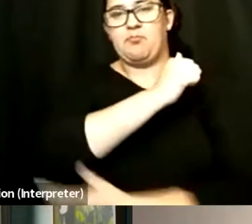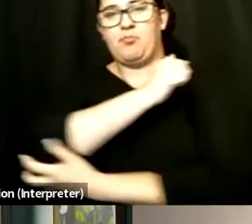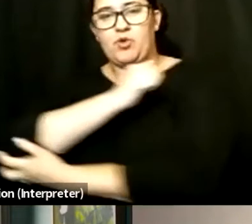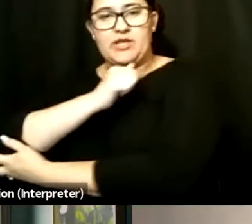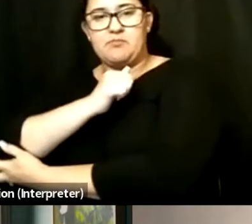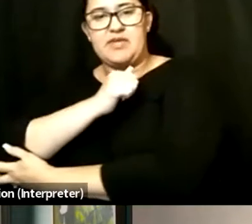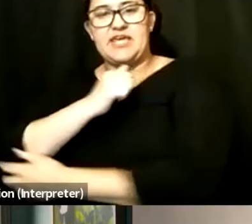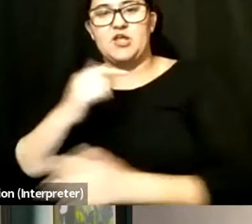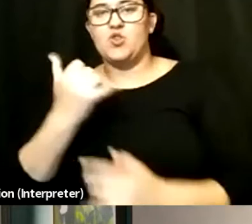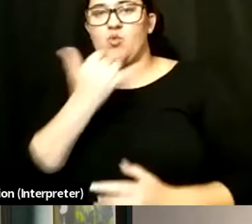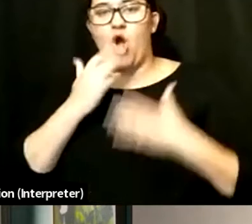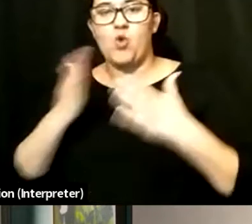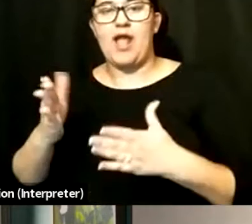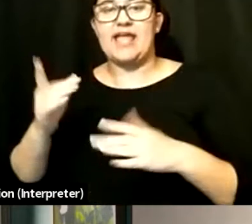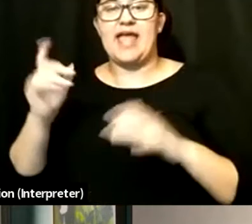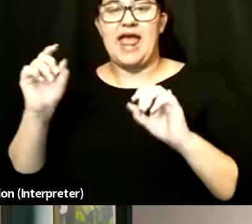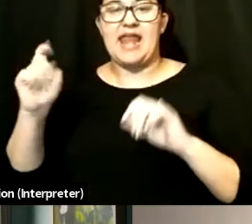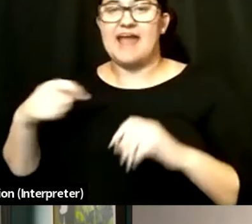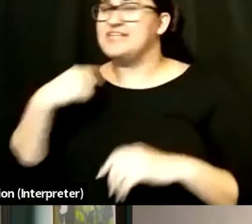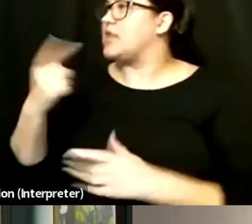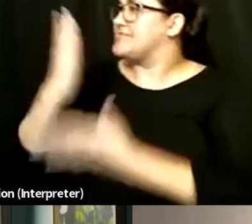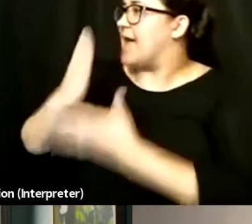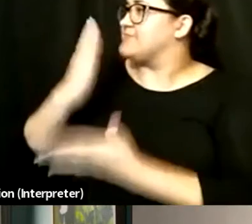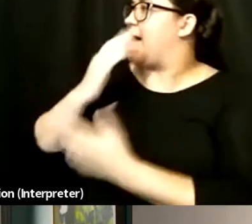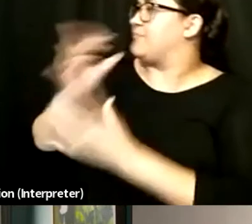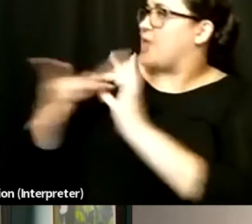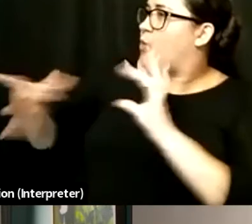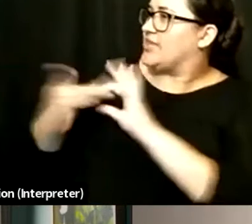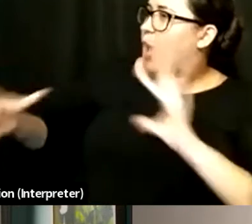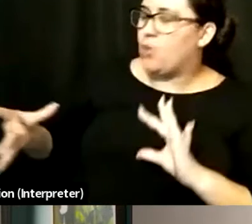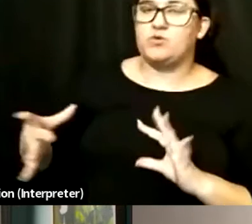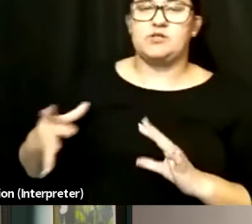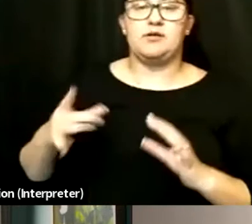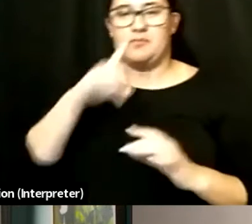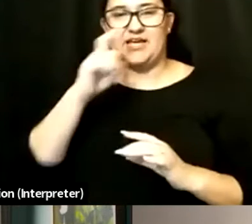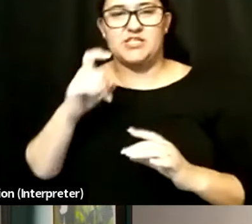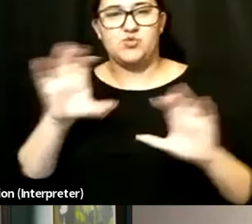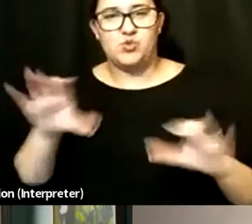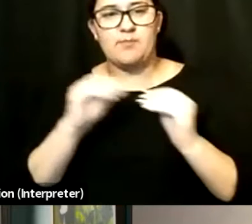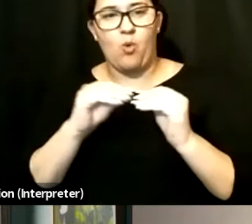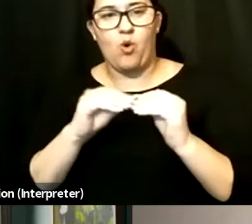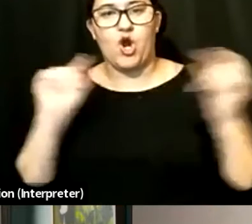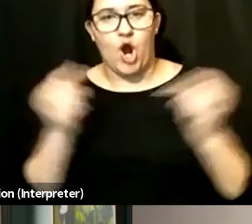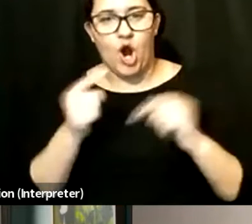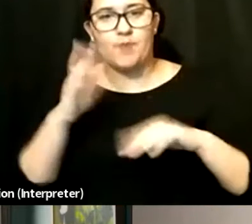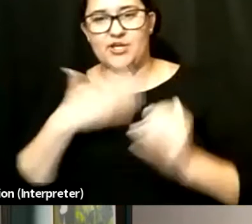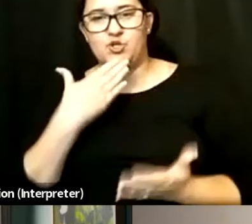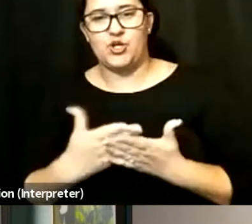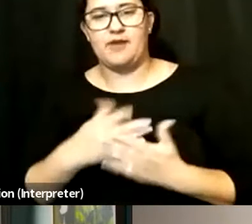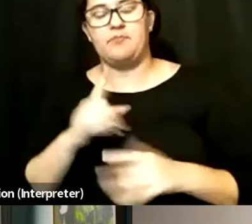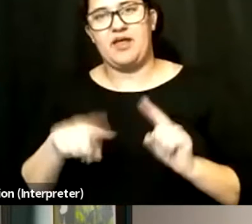between the gap. And I had to like yell at him to let go of me. So yeah, those are two prime examples from last